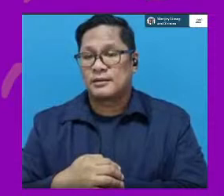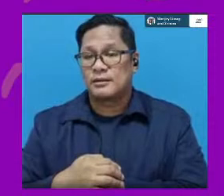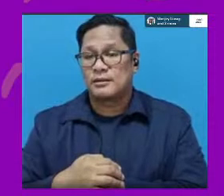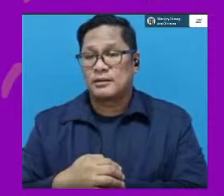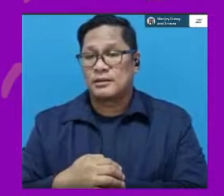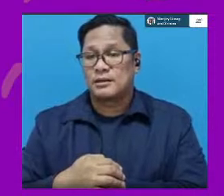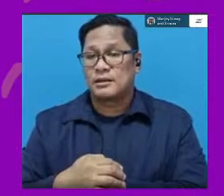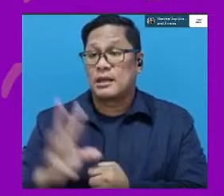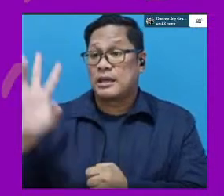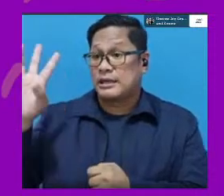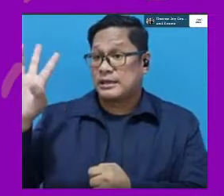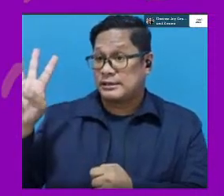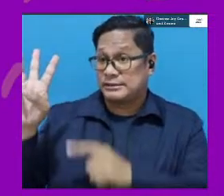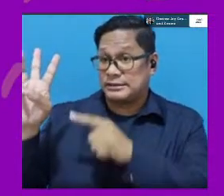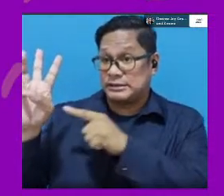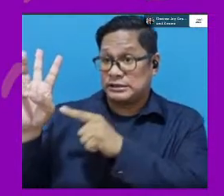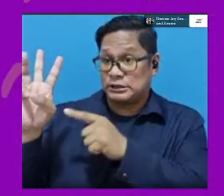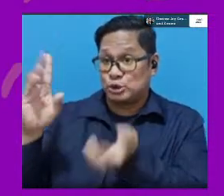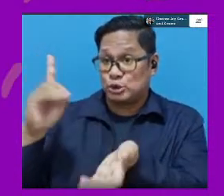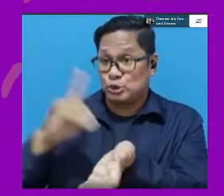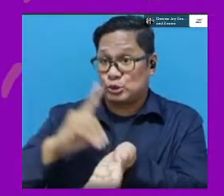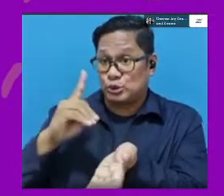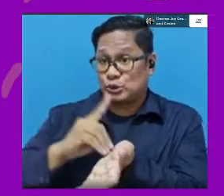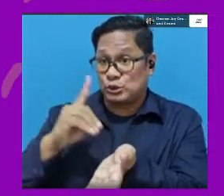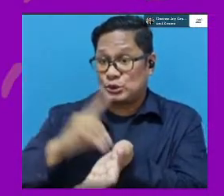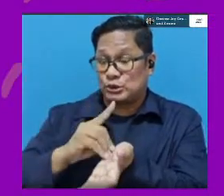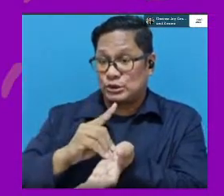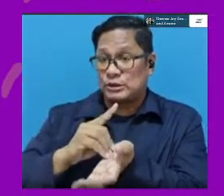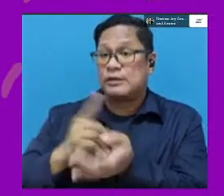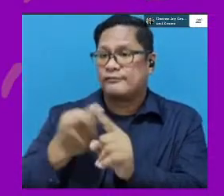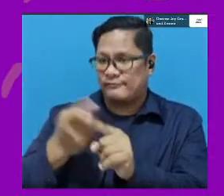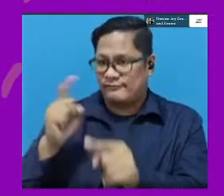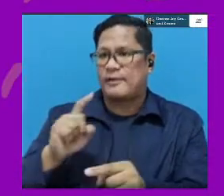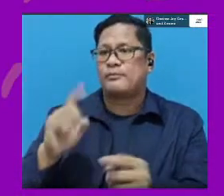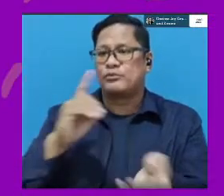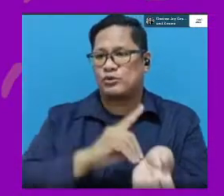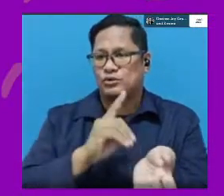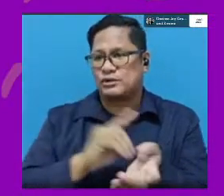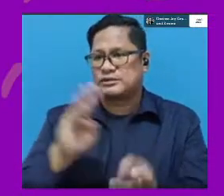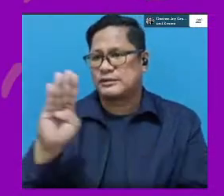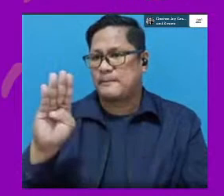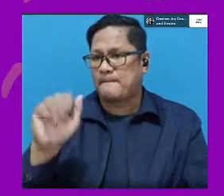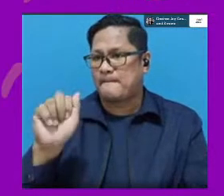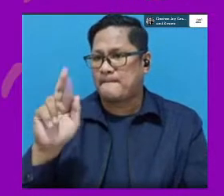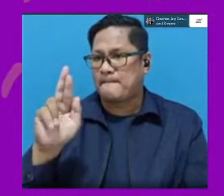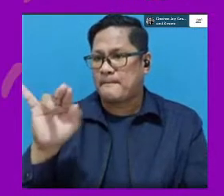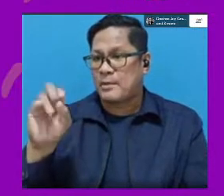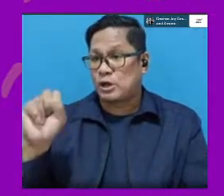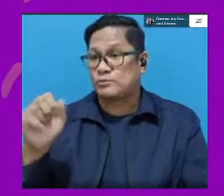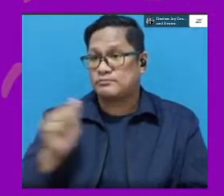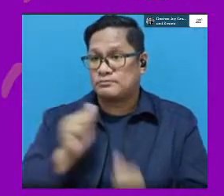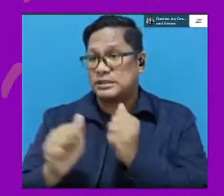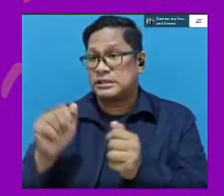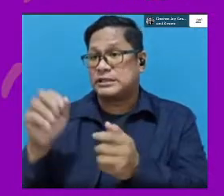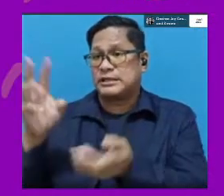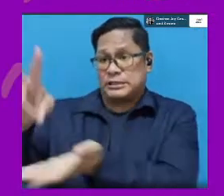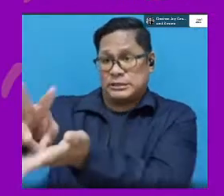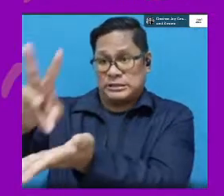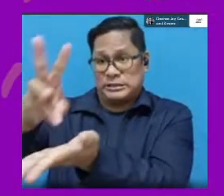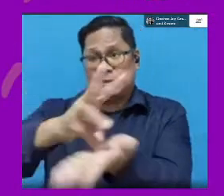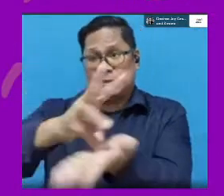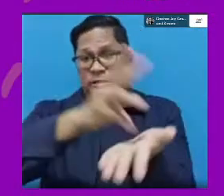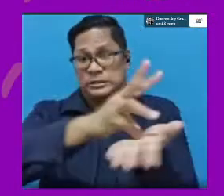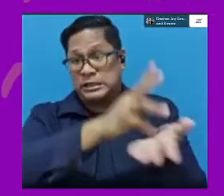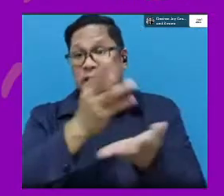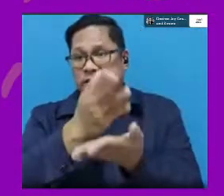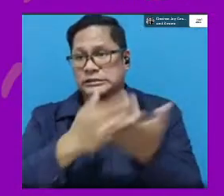six of these doctors are doctors to the barrios, and some of the doctors are